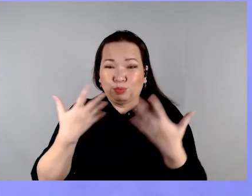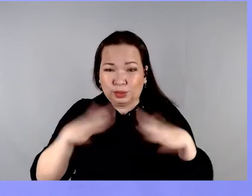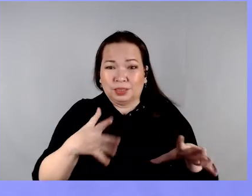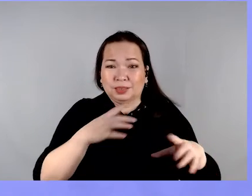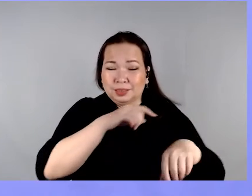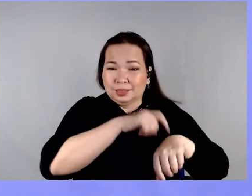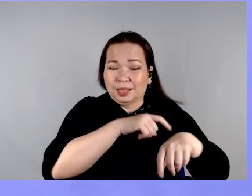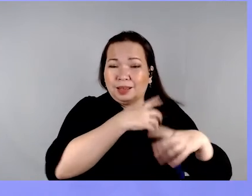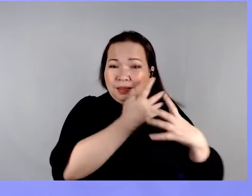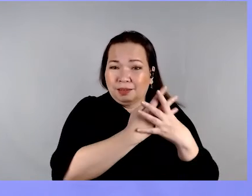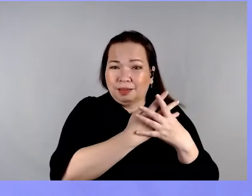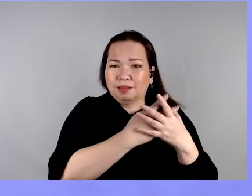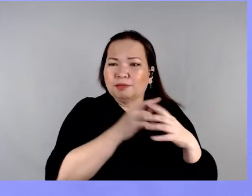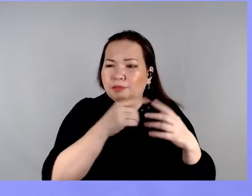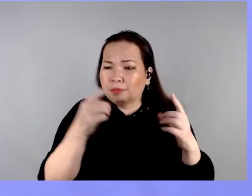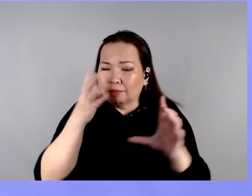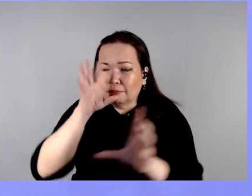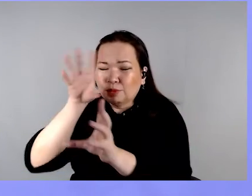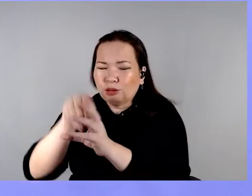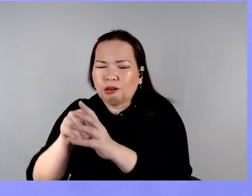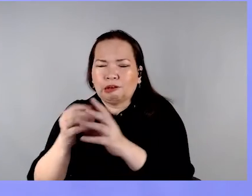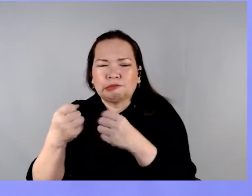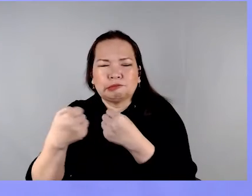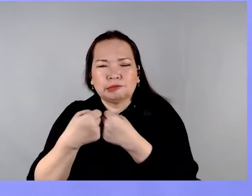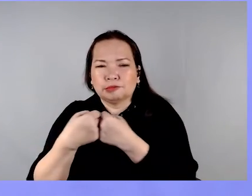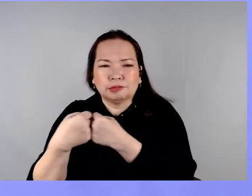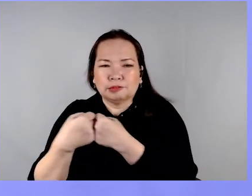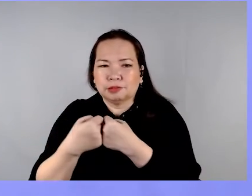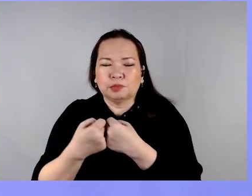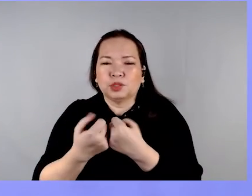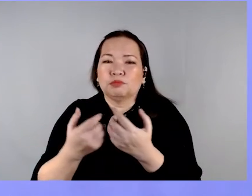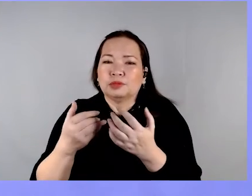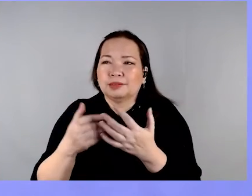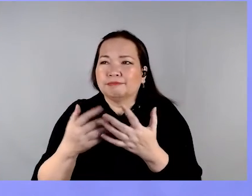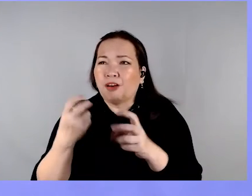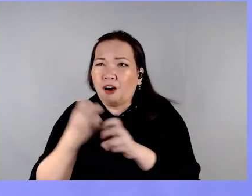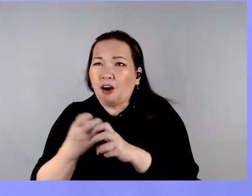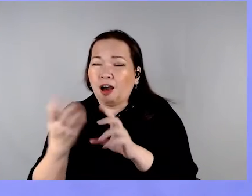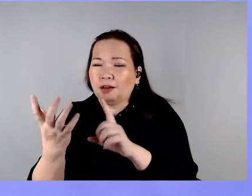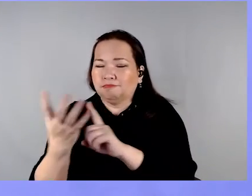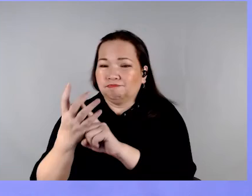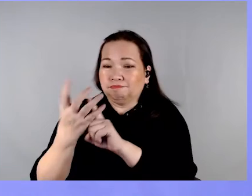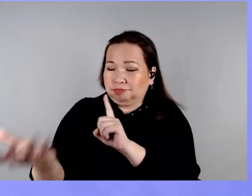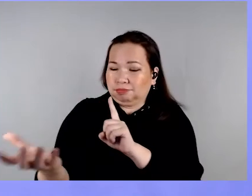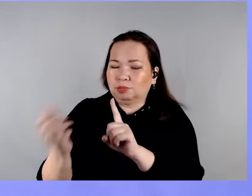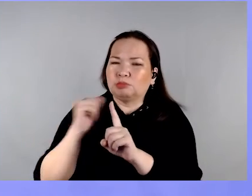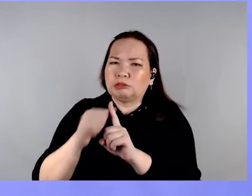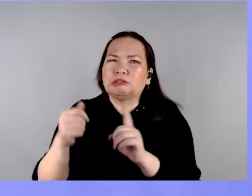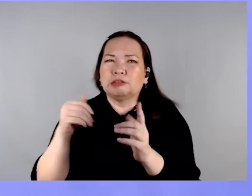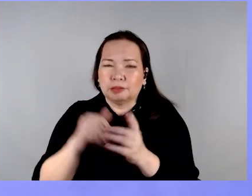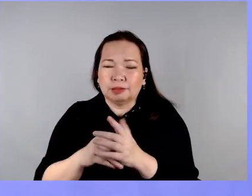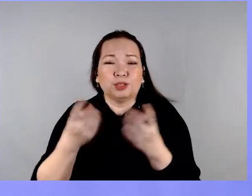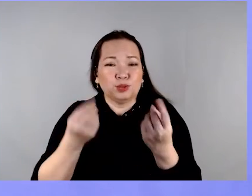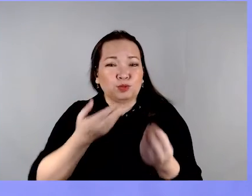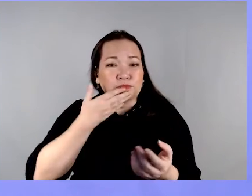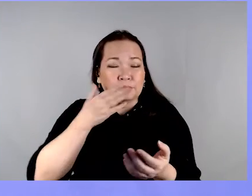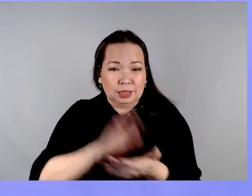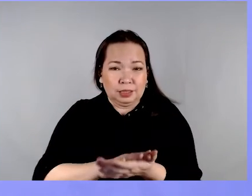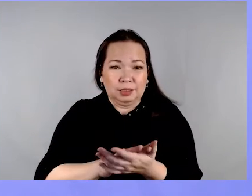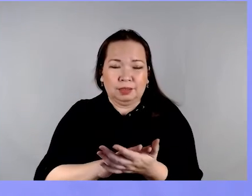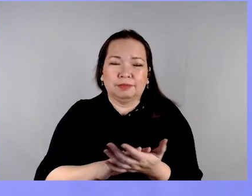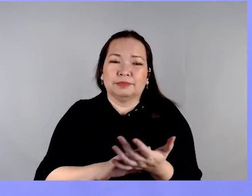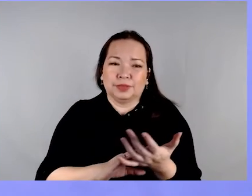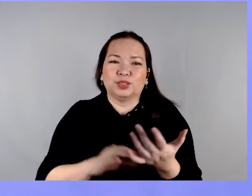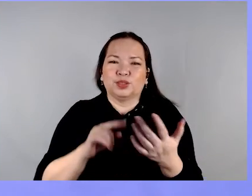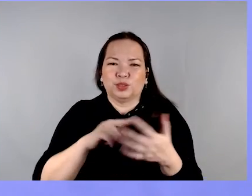will struggle to be accepted in the community, and this struggle might give rise to a tendency to re-offend. Clearly, the 5